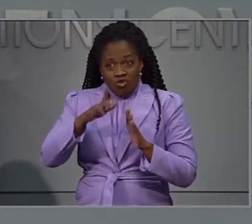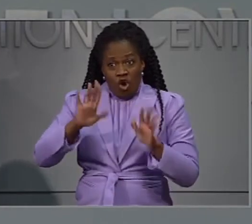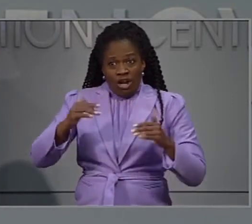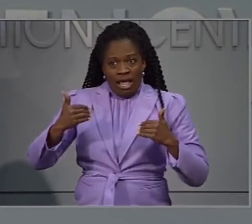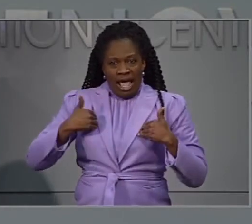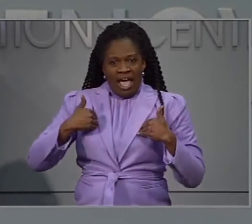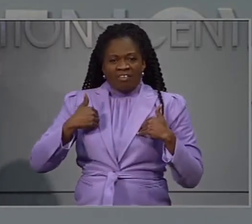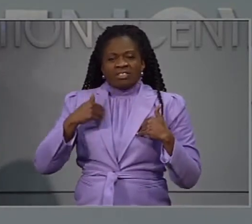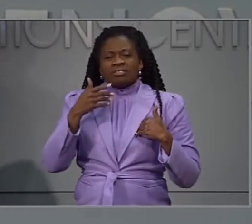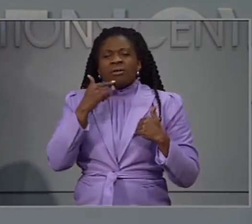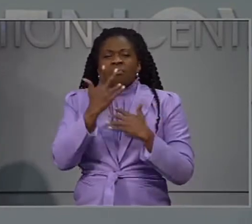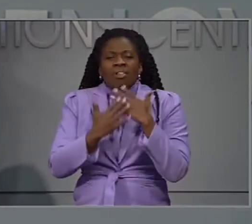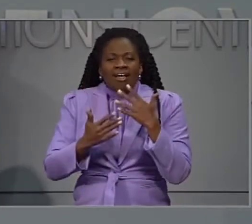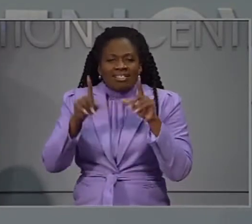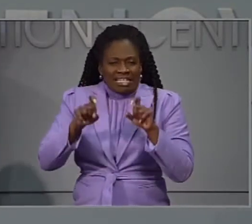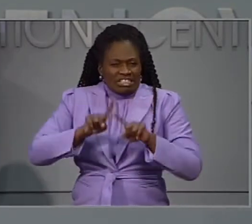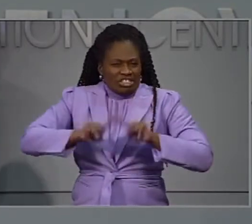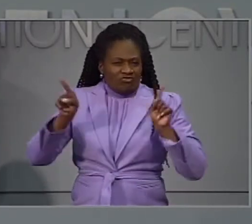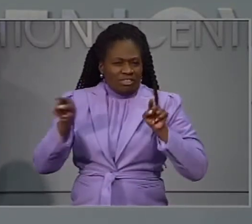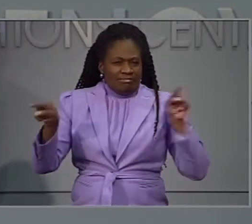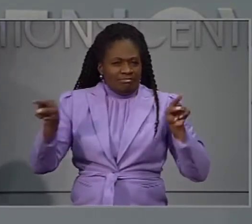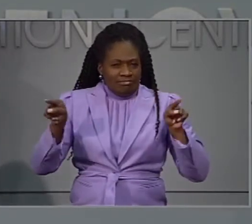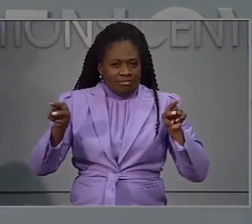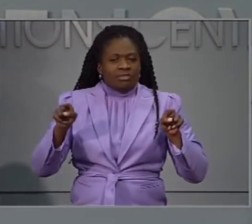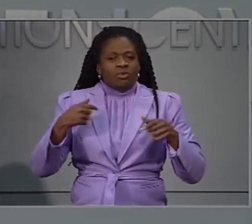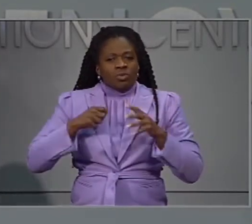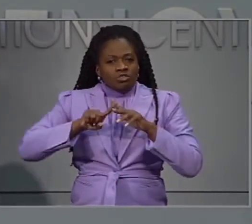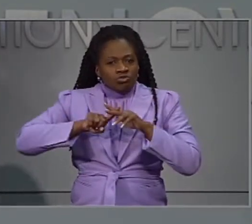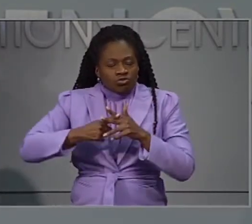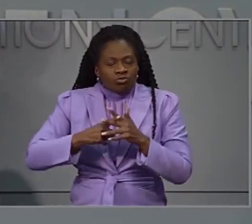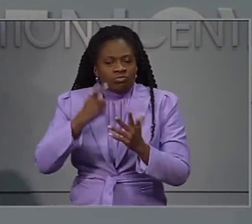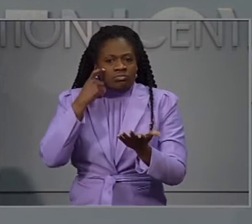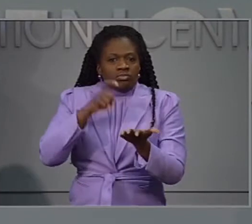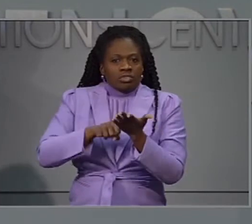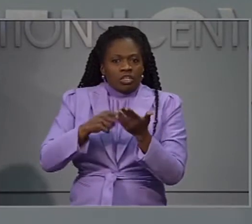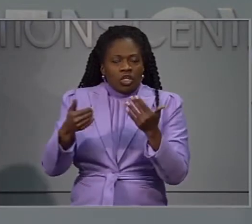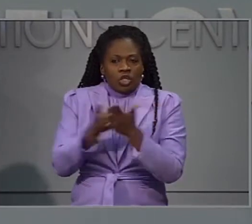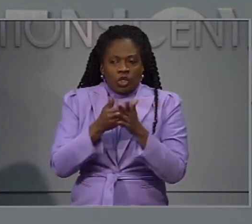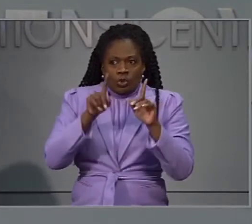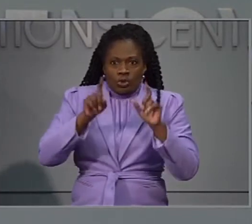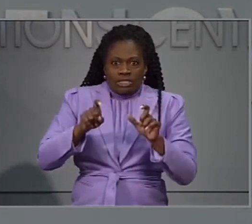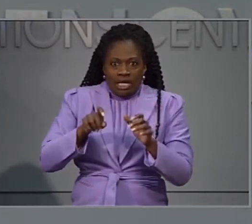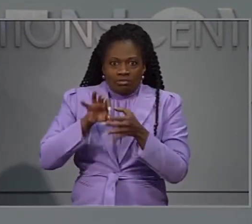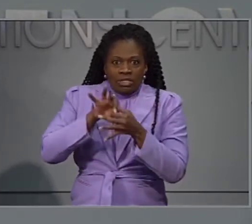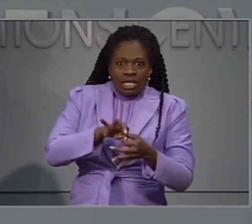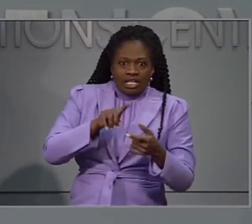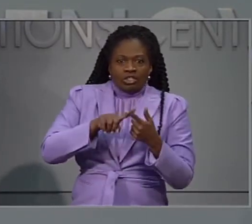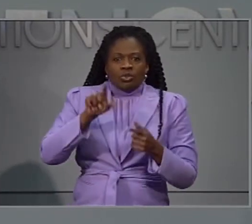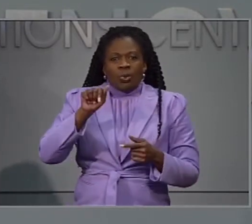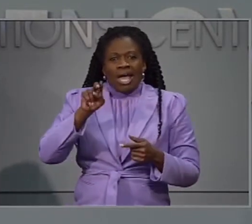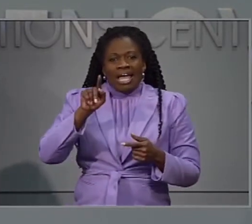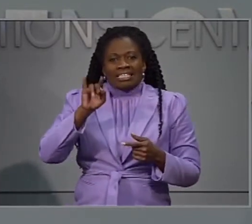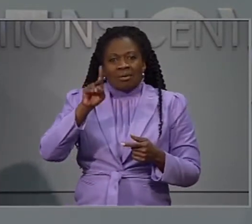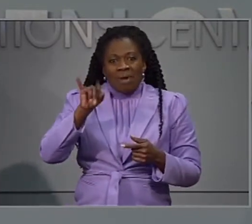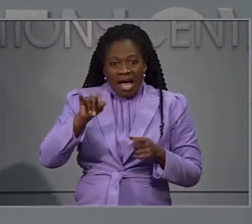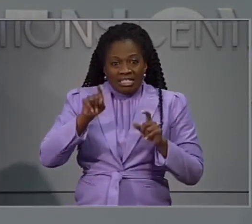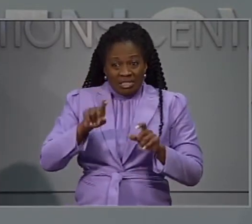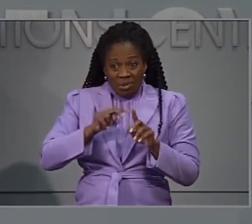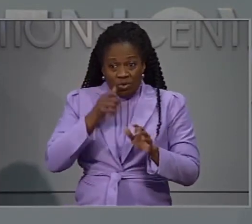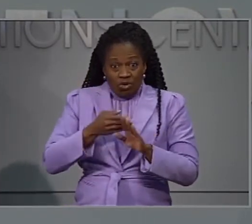It's a blood test. And so we are starting to see new serology tests come onto the market. Only one or two